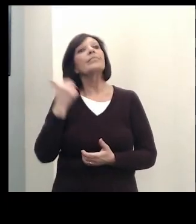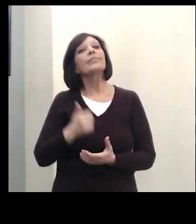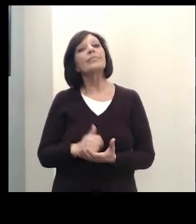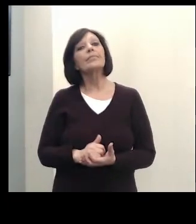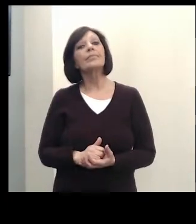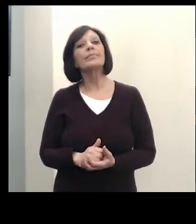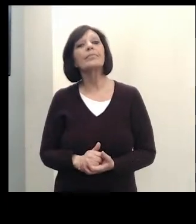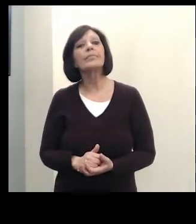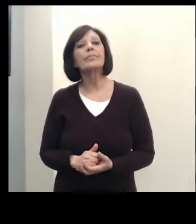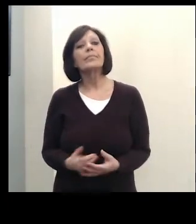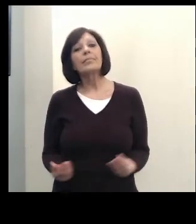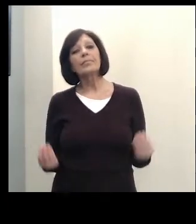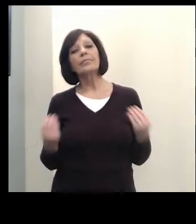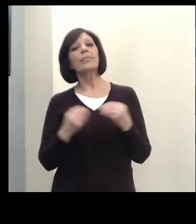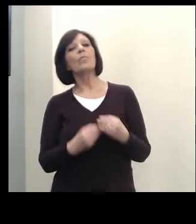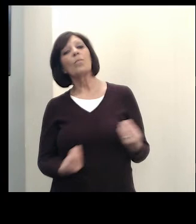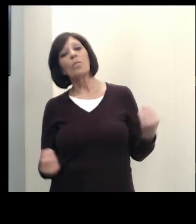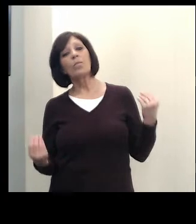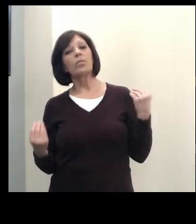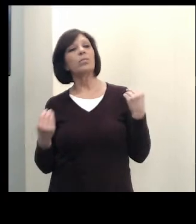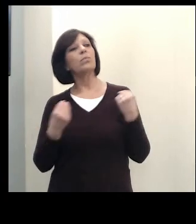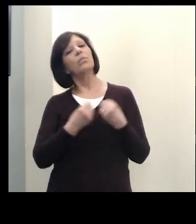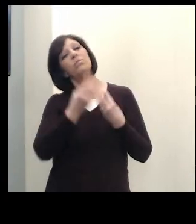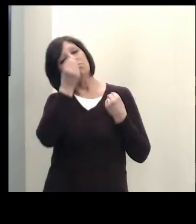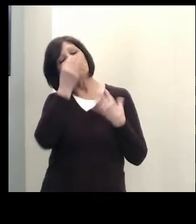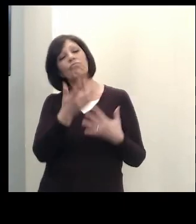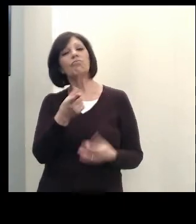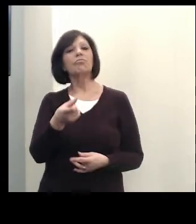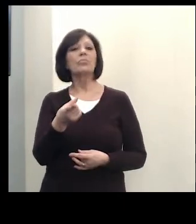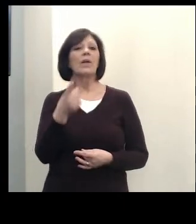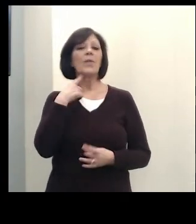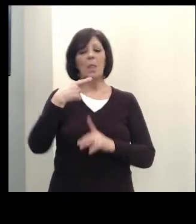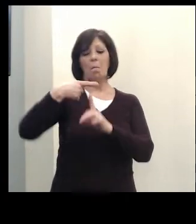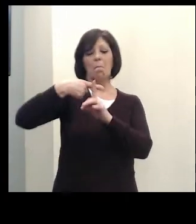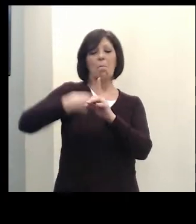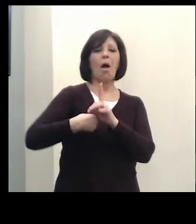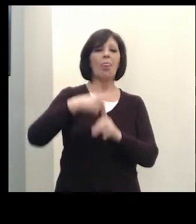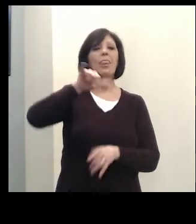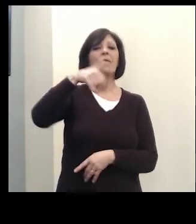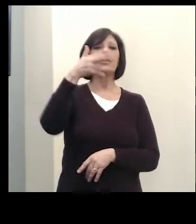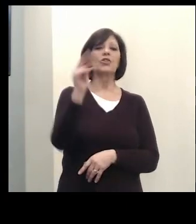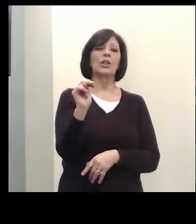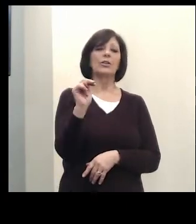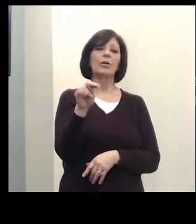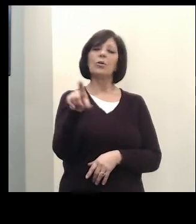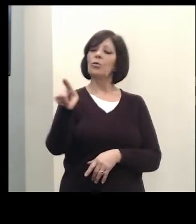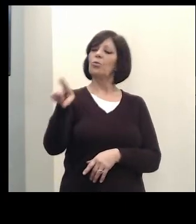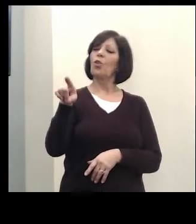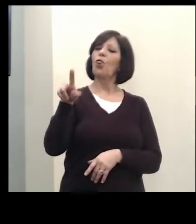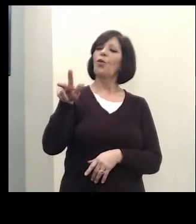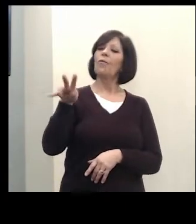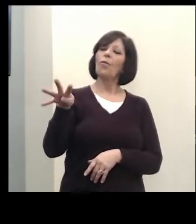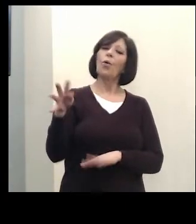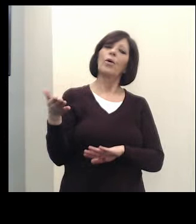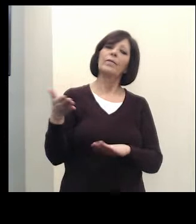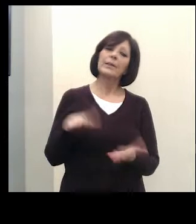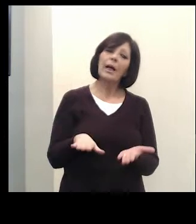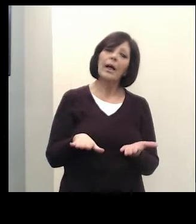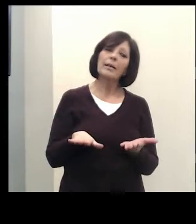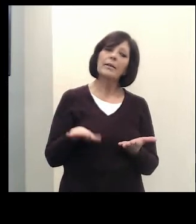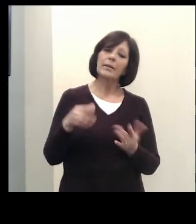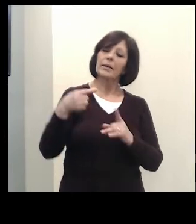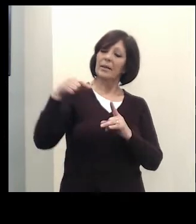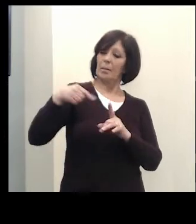More mortality data. This is looking at it for the month of January through January 20th. 134 people have died in the month of